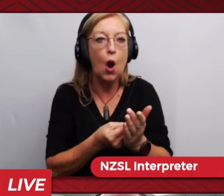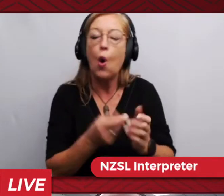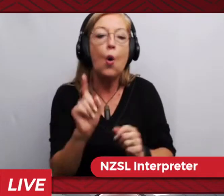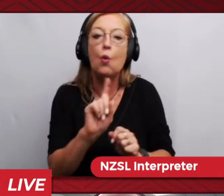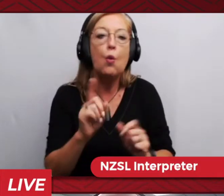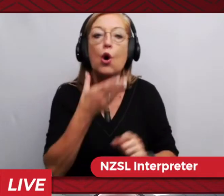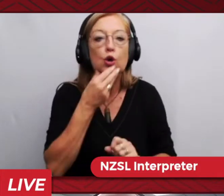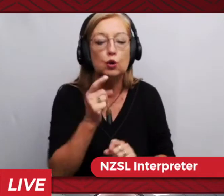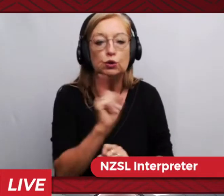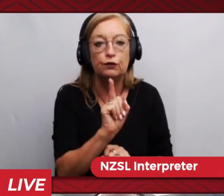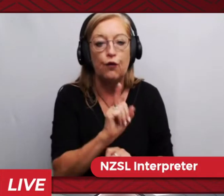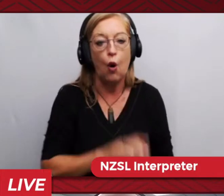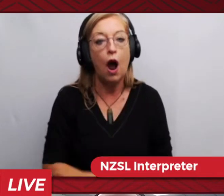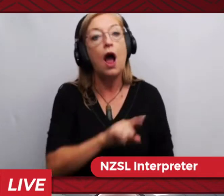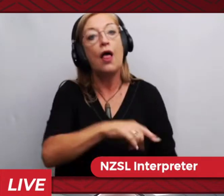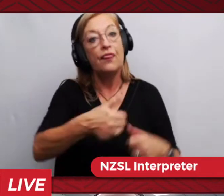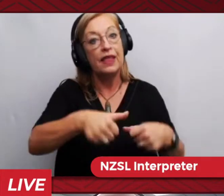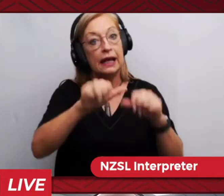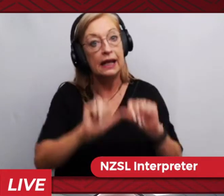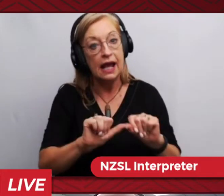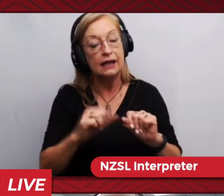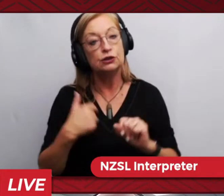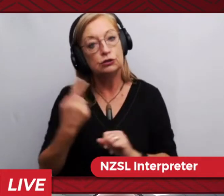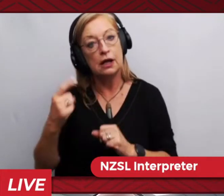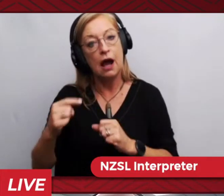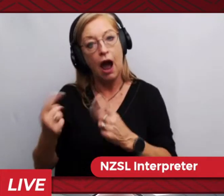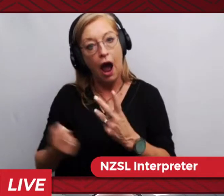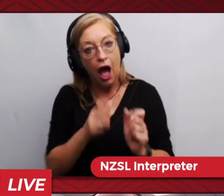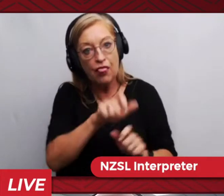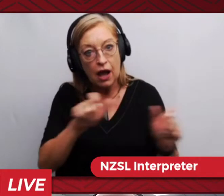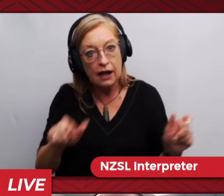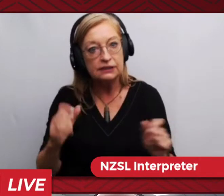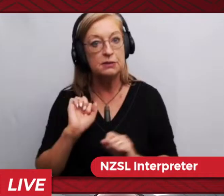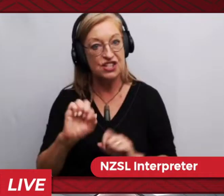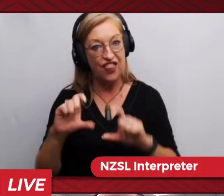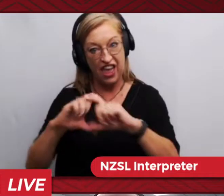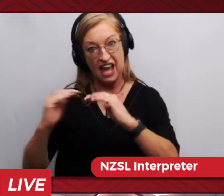work through our other customers and their tiers as the needs arise.